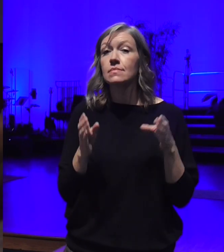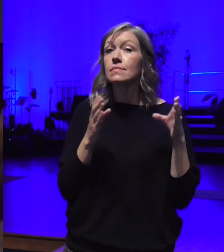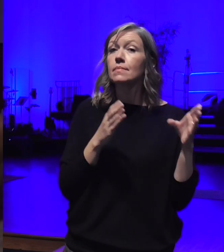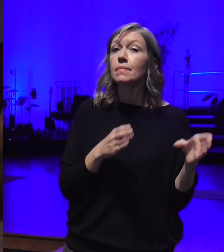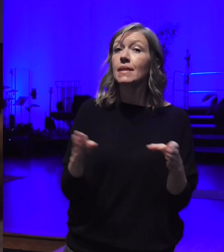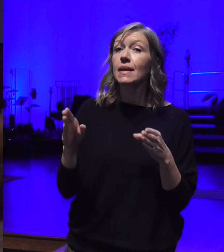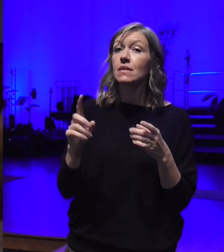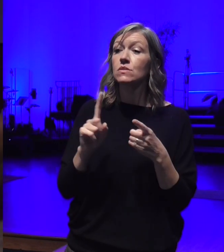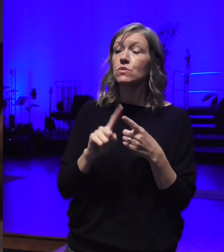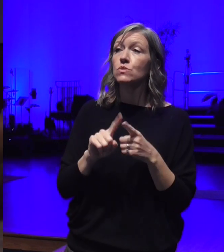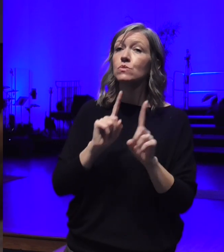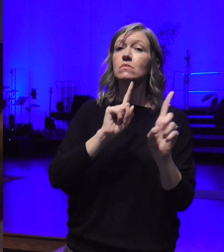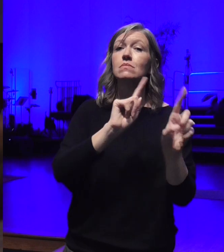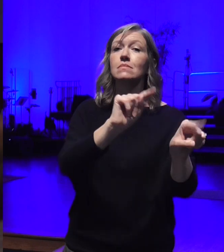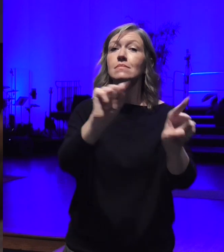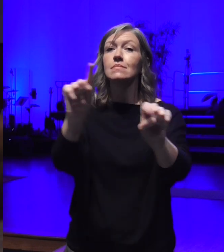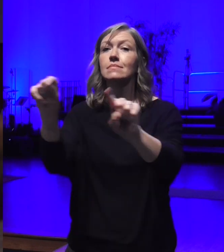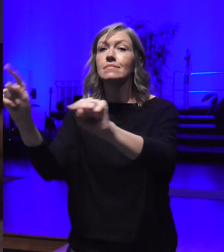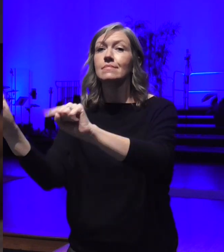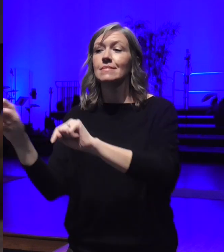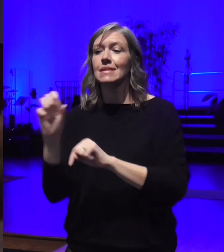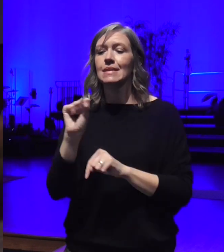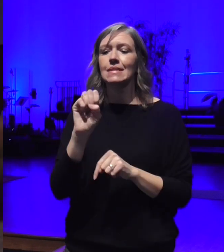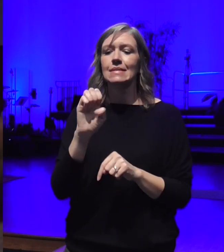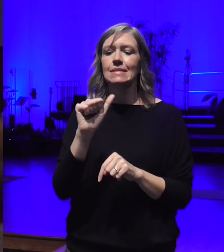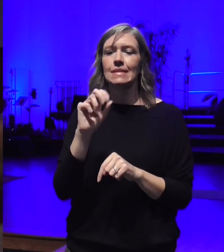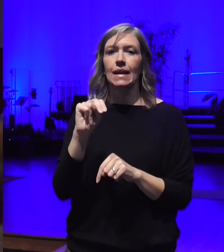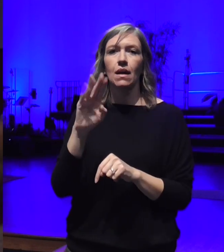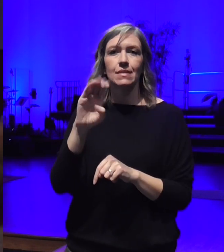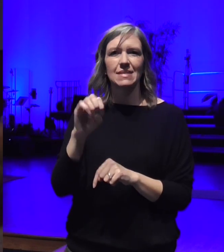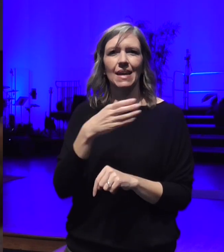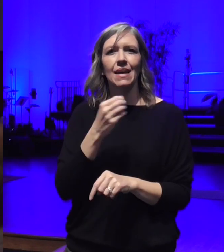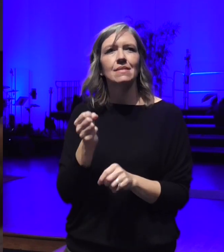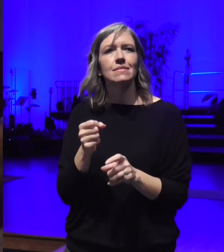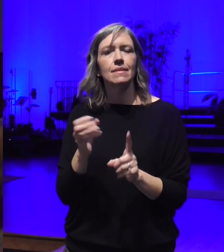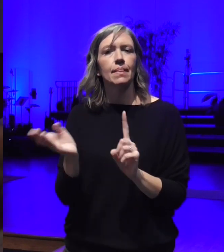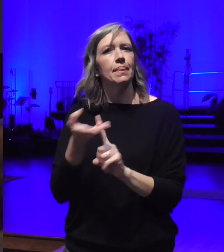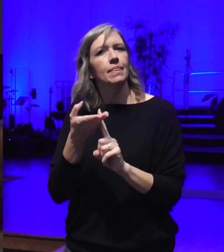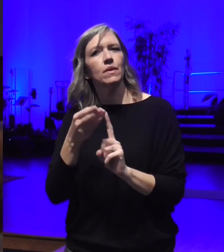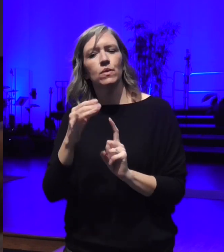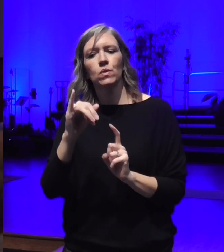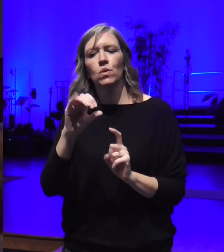Plan to attend seances and make Ouija boards spell out gibberish.